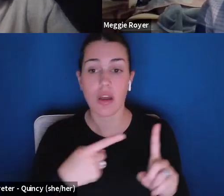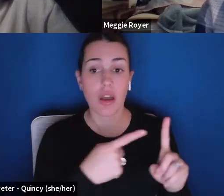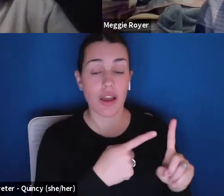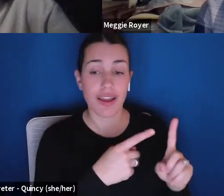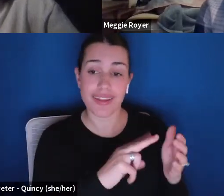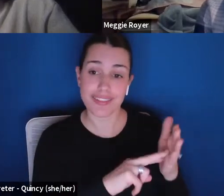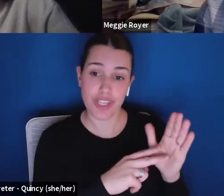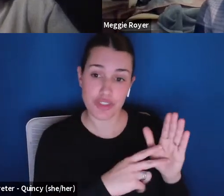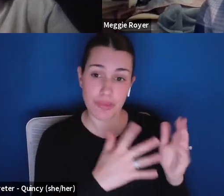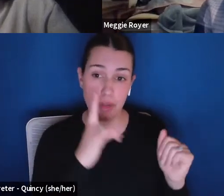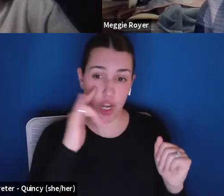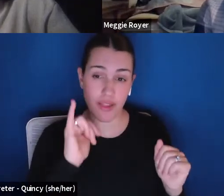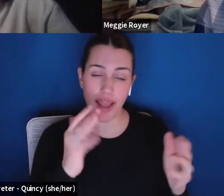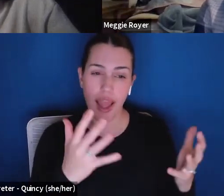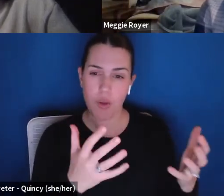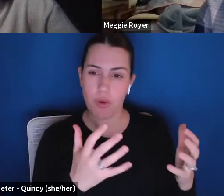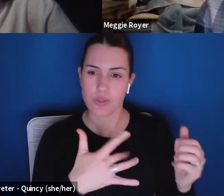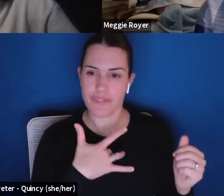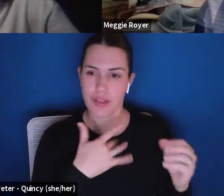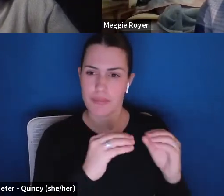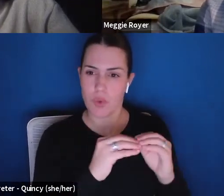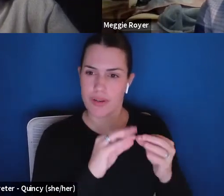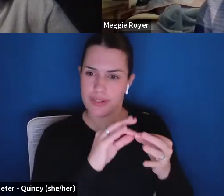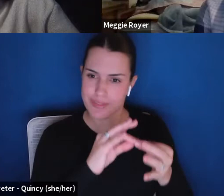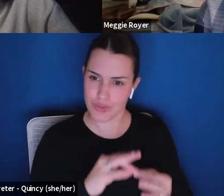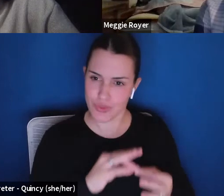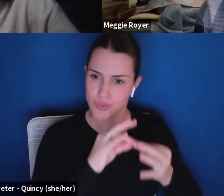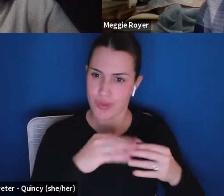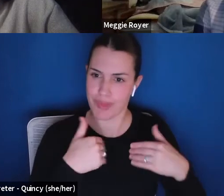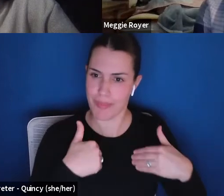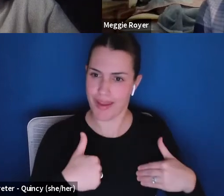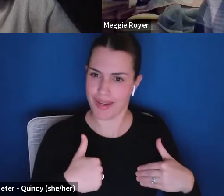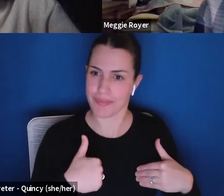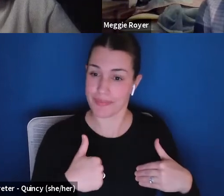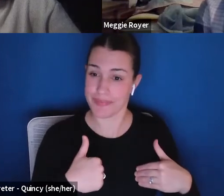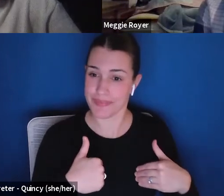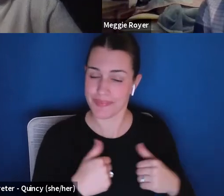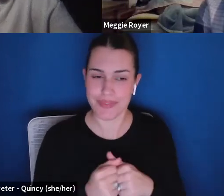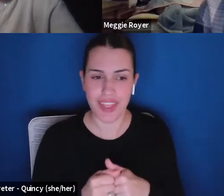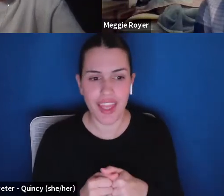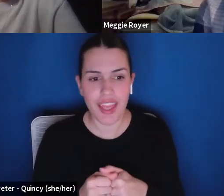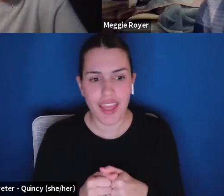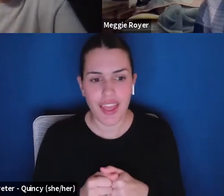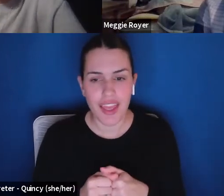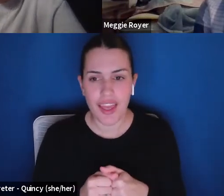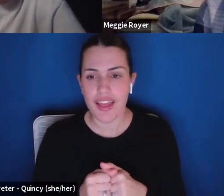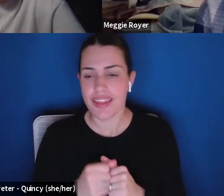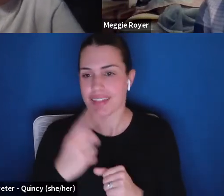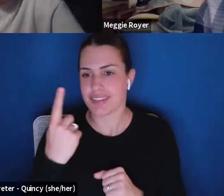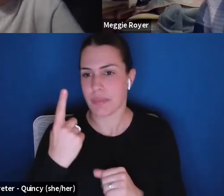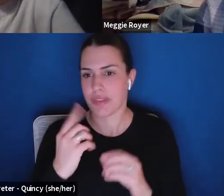more like, I want to feel more in tune with my body. And that's something that's